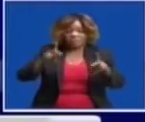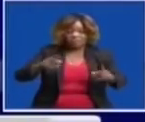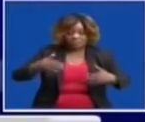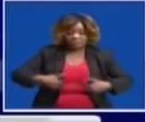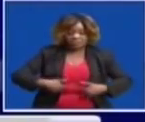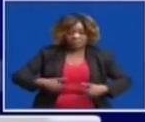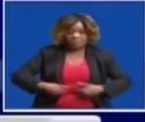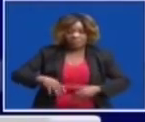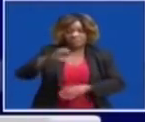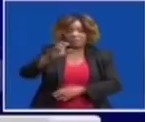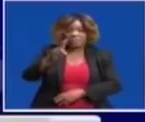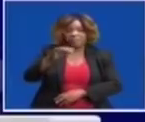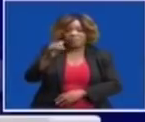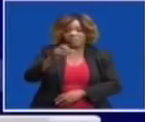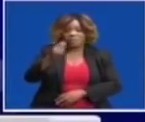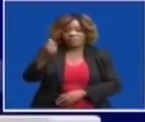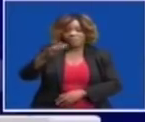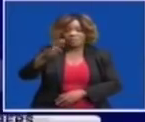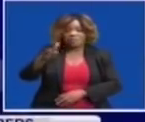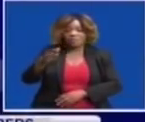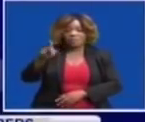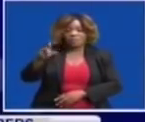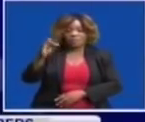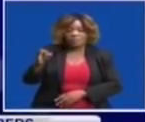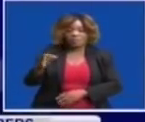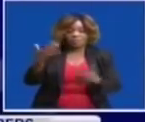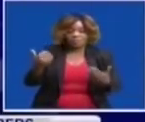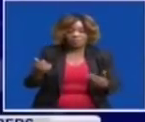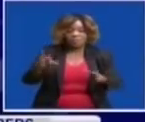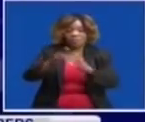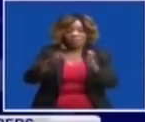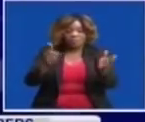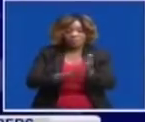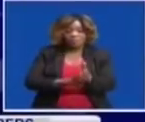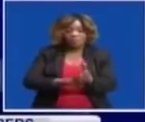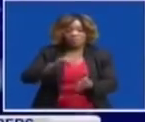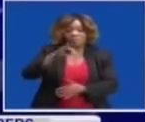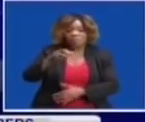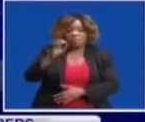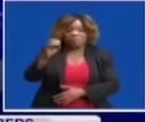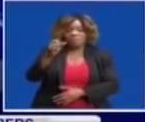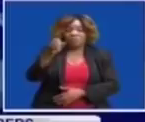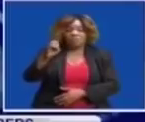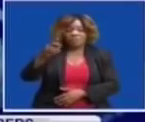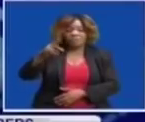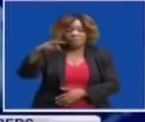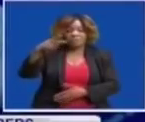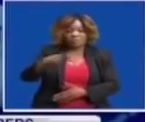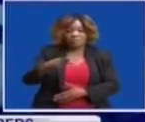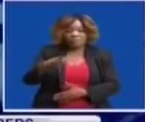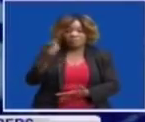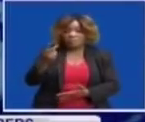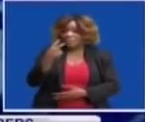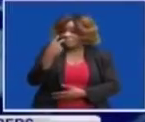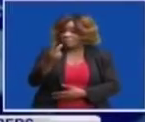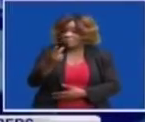Samson Chinsambo says that the ruling party has decided to report Joseph Kanzenzi for campaigning as if he is contesting on a PF